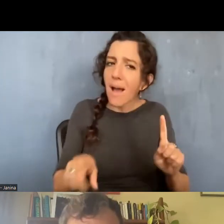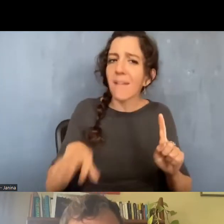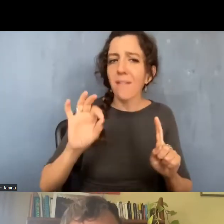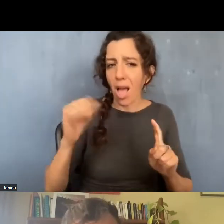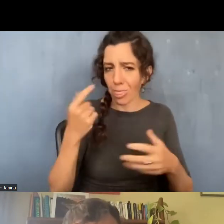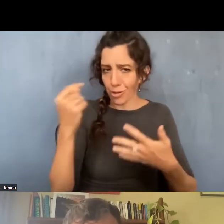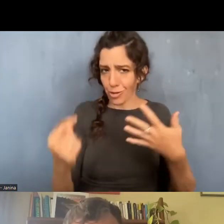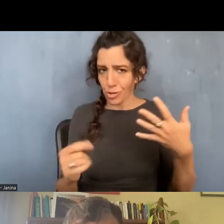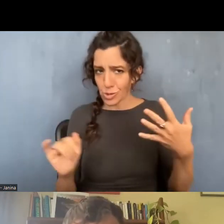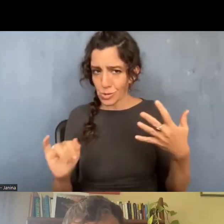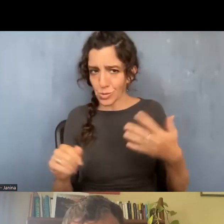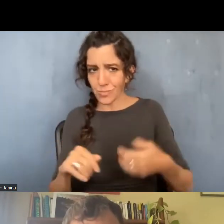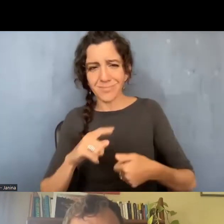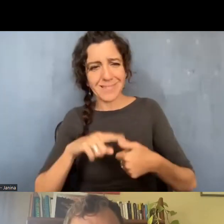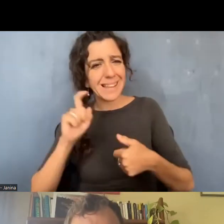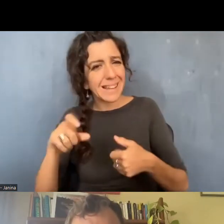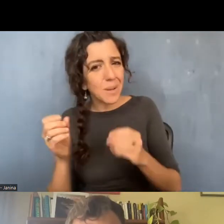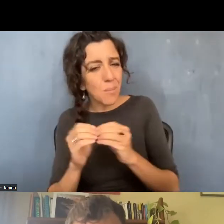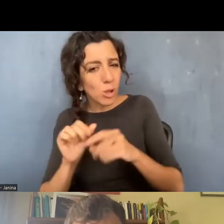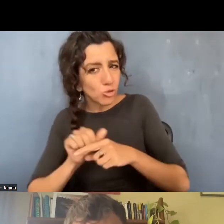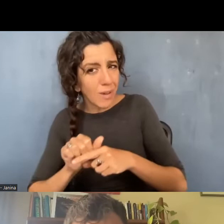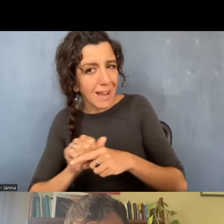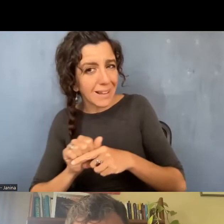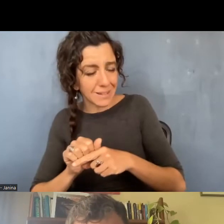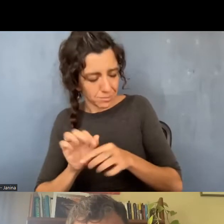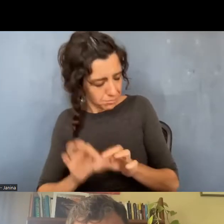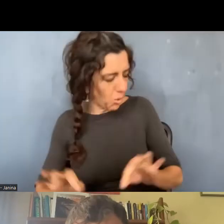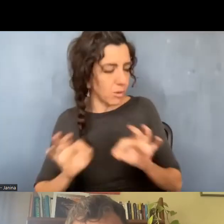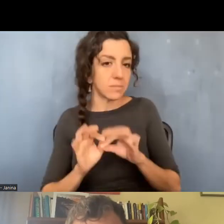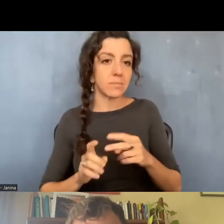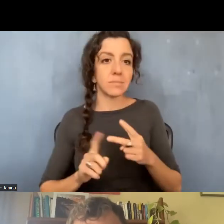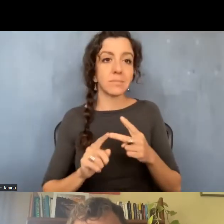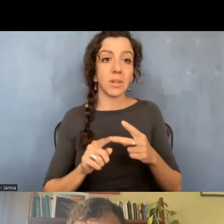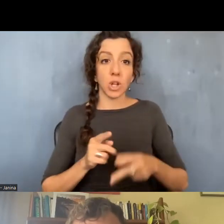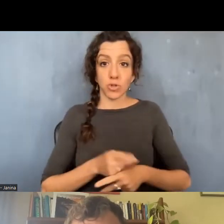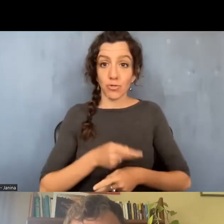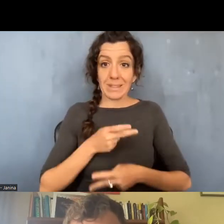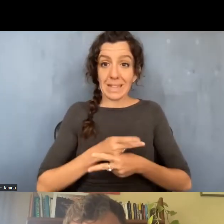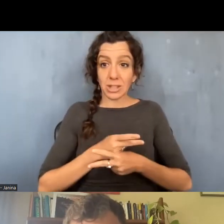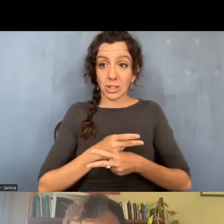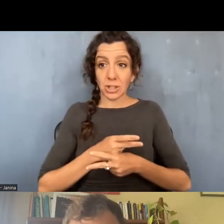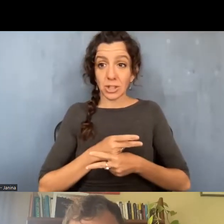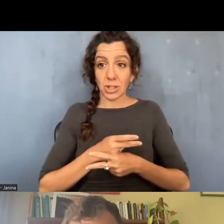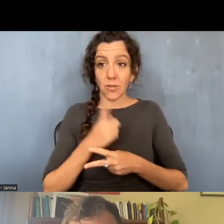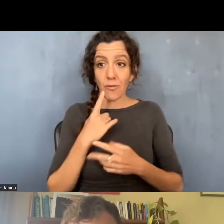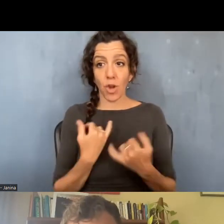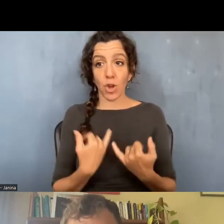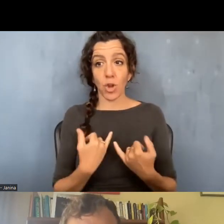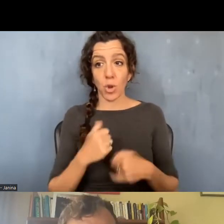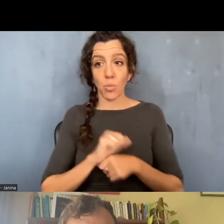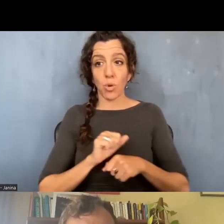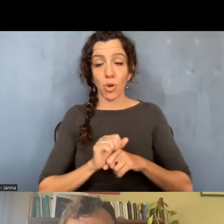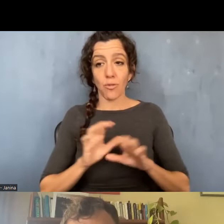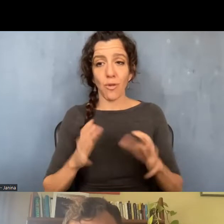things. Adequate training is also essential. The retention of the current workforce is